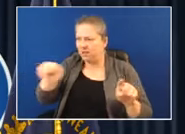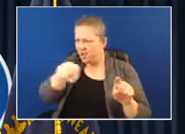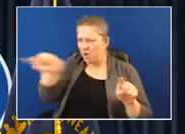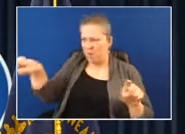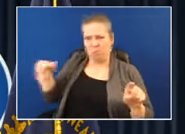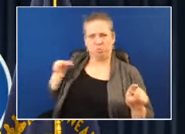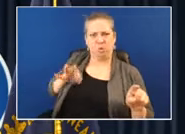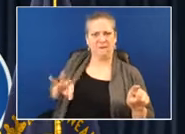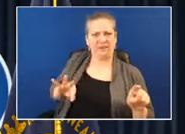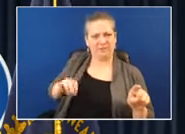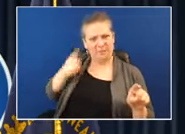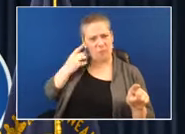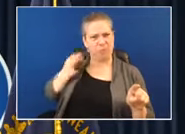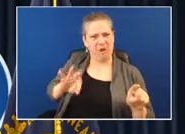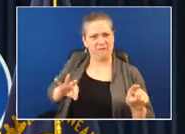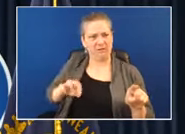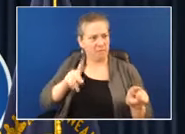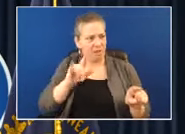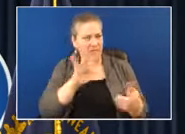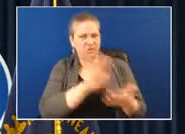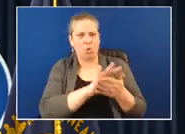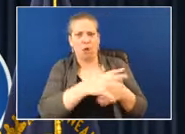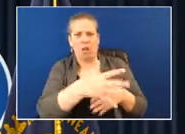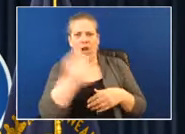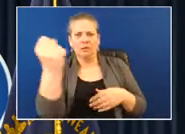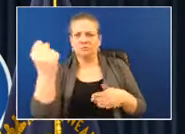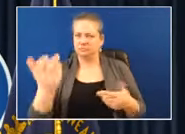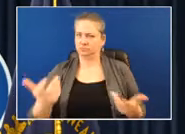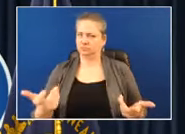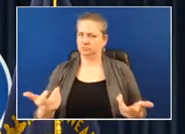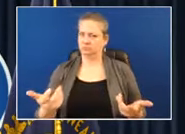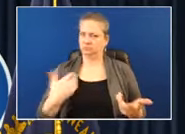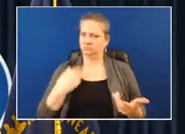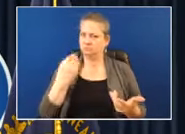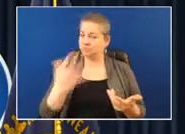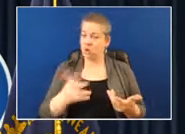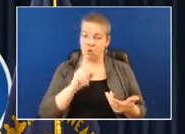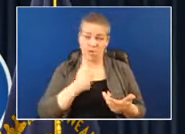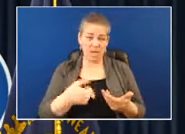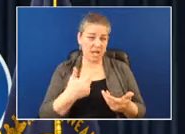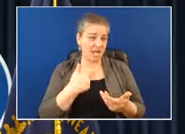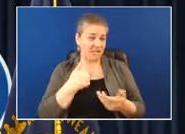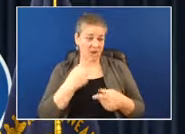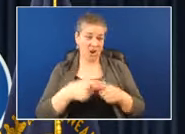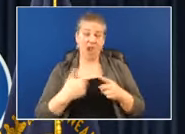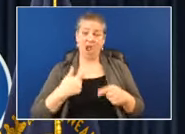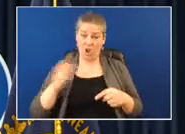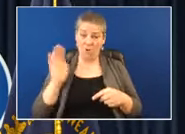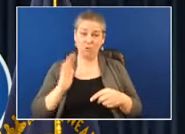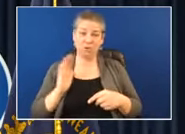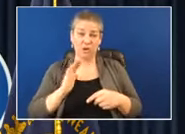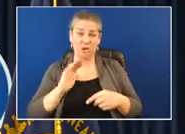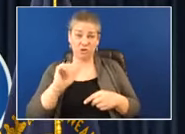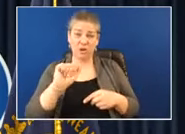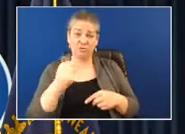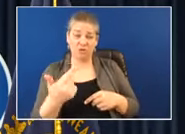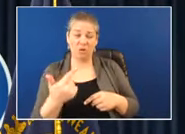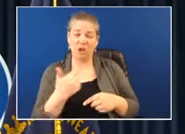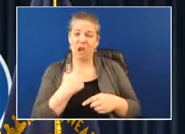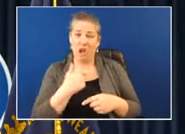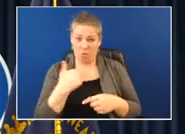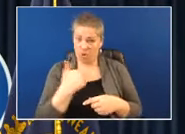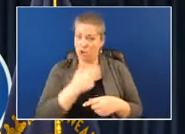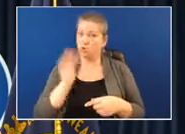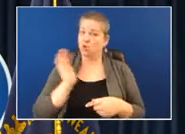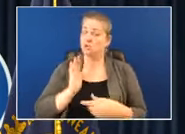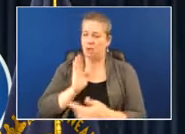schools. As Attorney General, I can tell you the number of prosecutions we had against for-profit colleges, how so many of them took advantage of